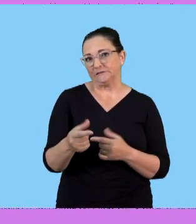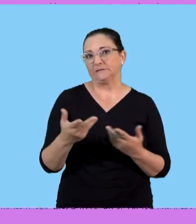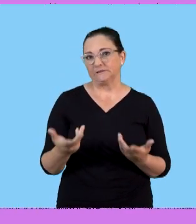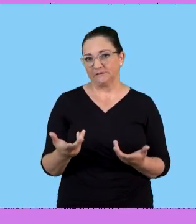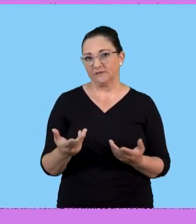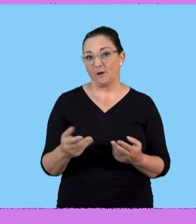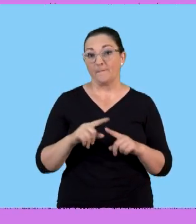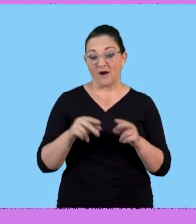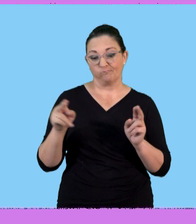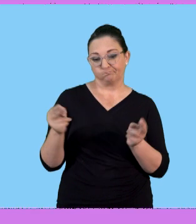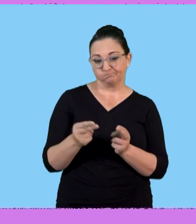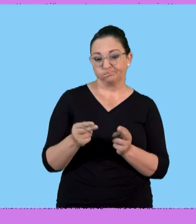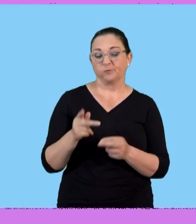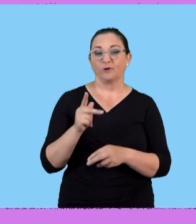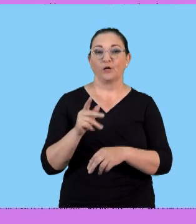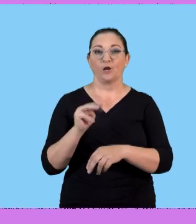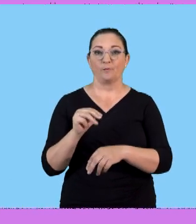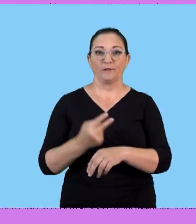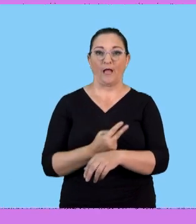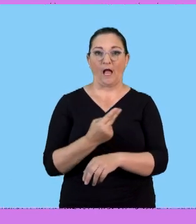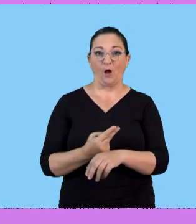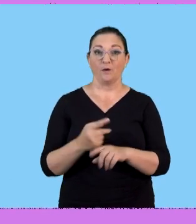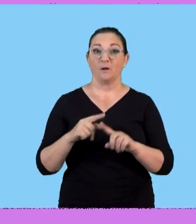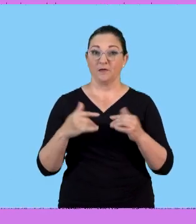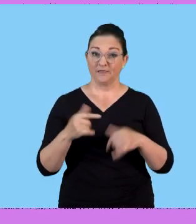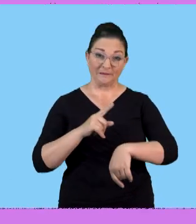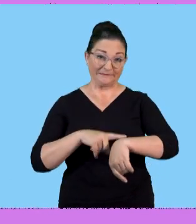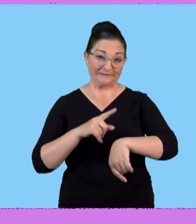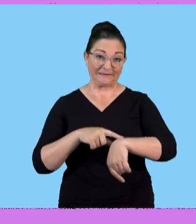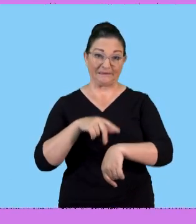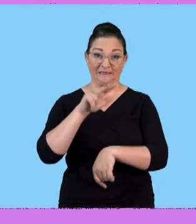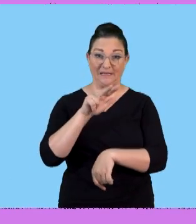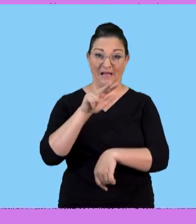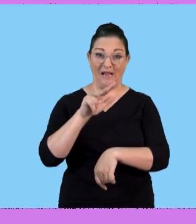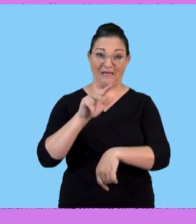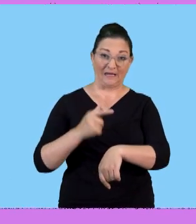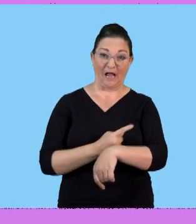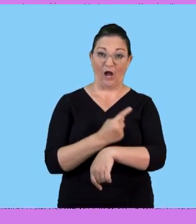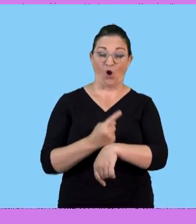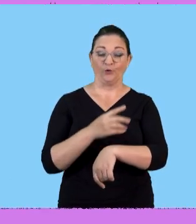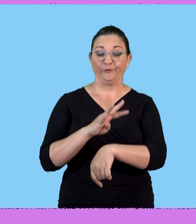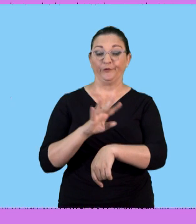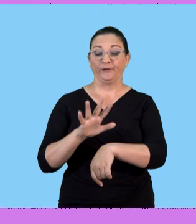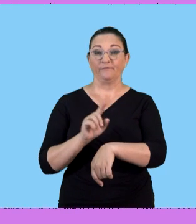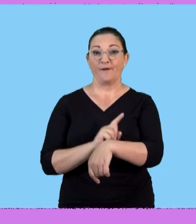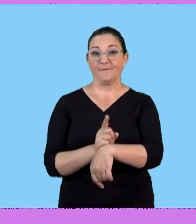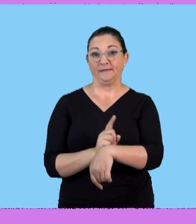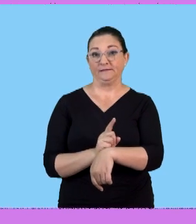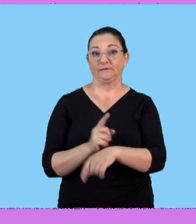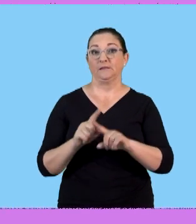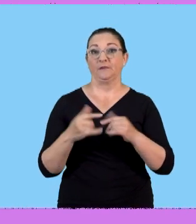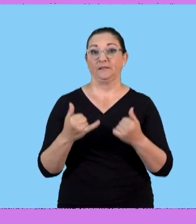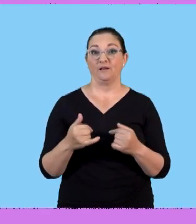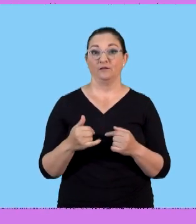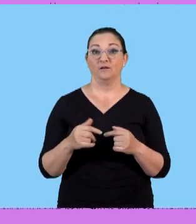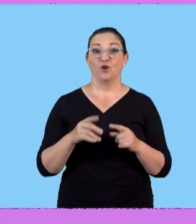hour. Right? So he's saying it will take him 8 hours 45 minutes to travel between the two places of interest, that